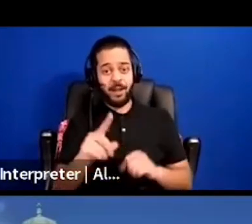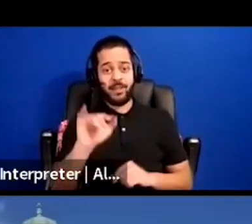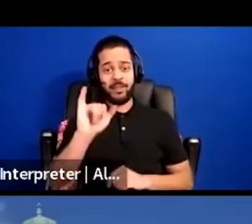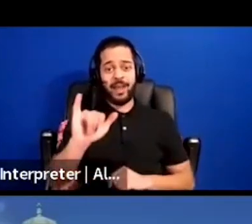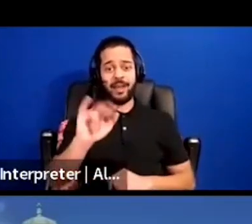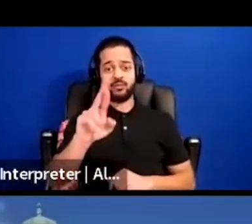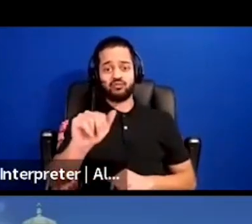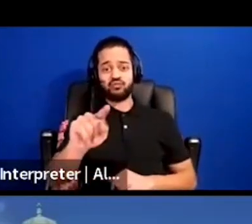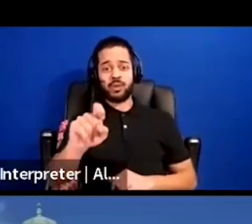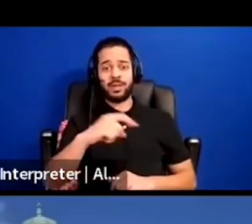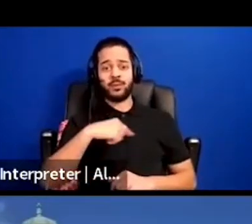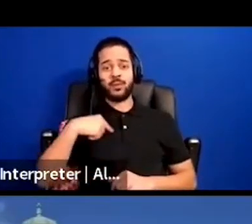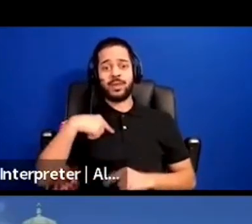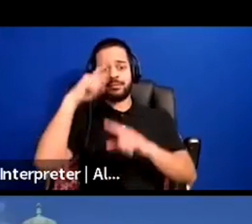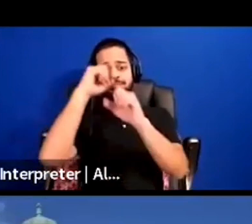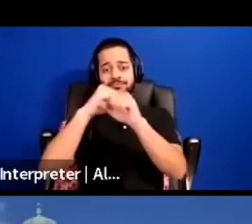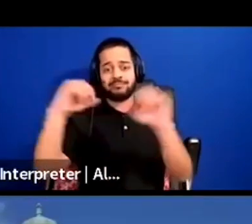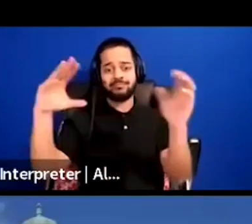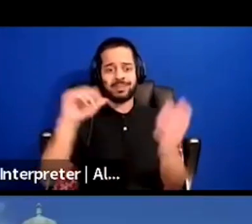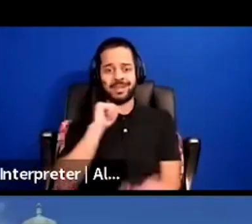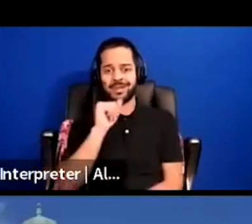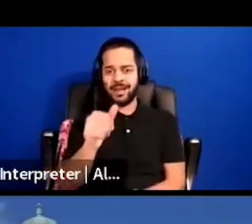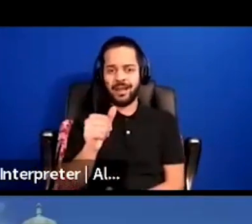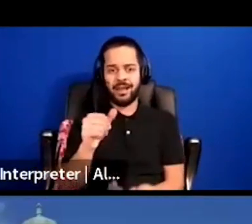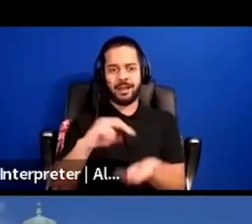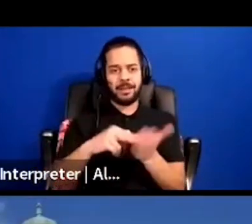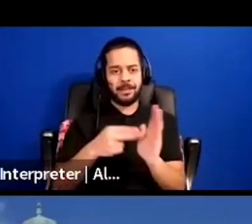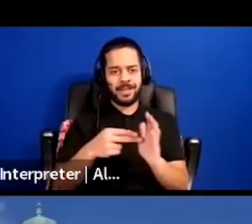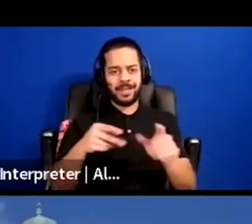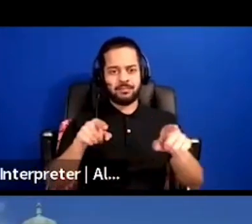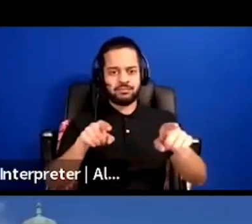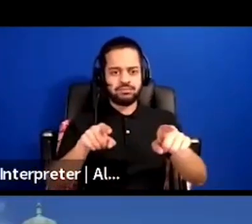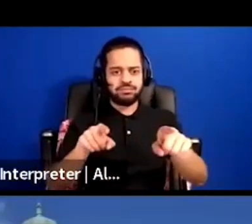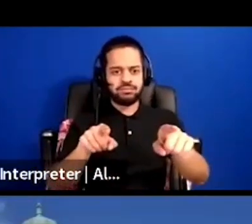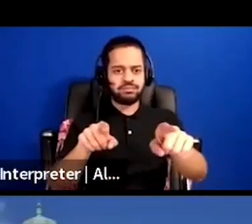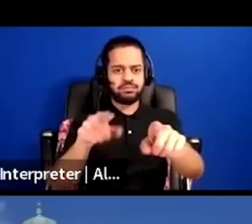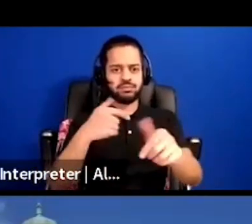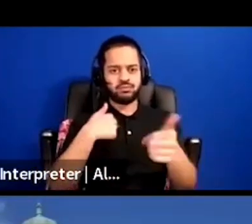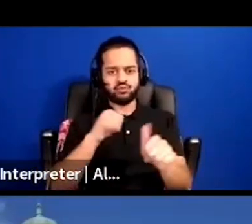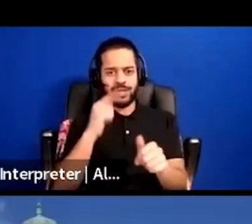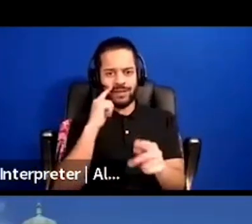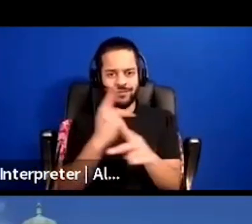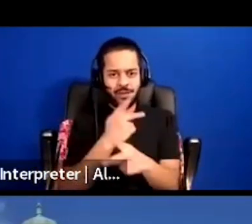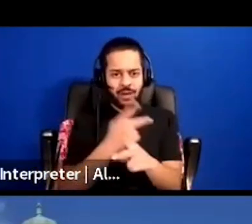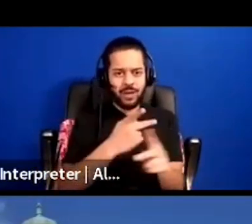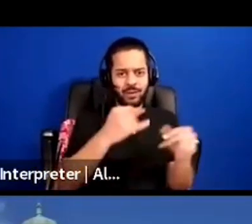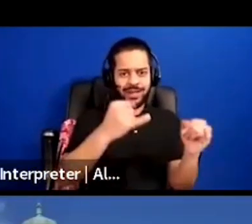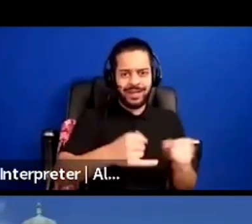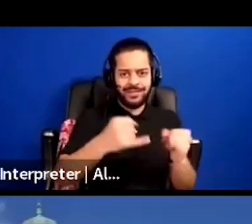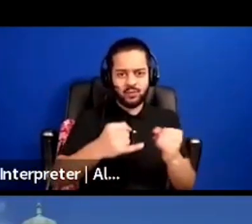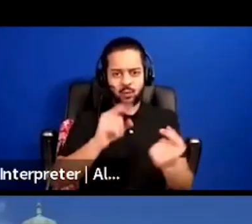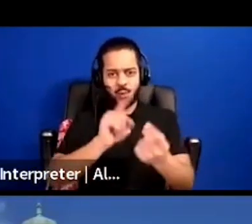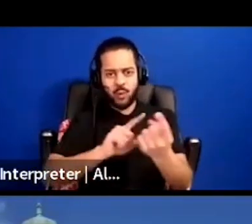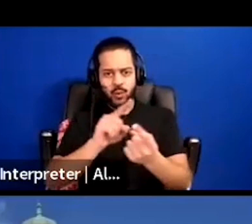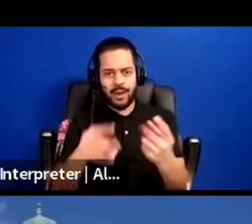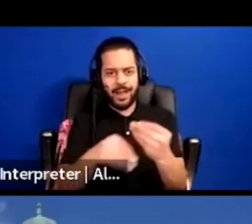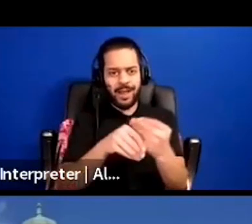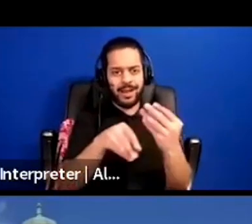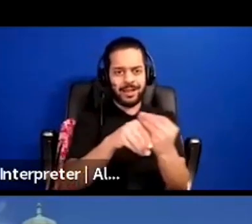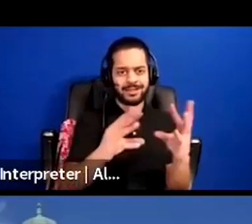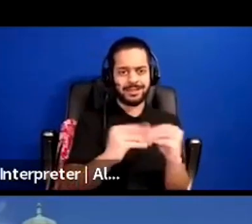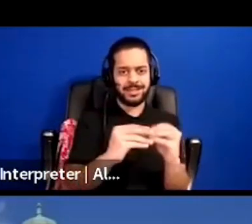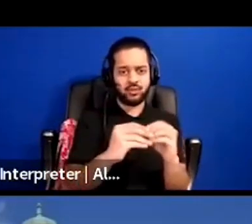make. And so we ended up adding 2 individual, one-on-one sessions each week with the